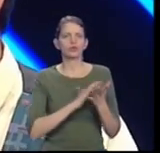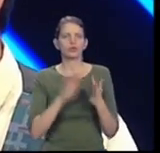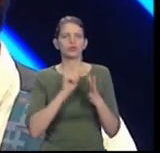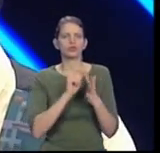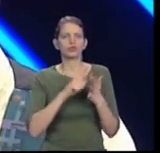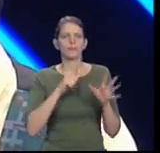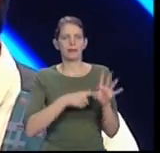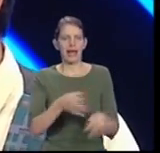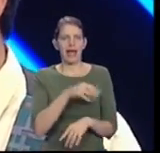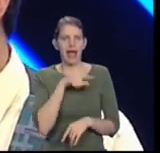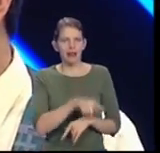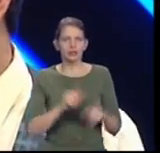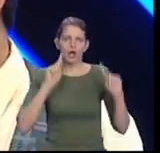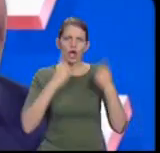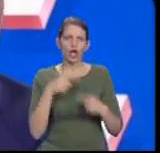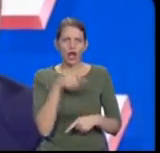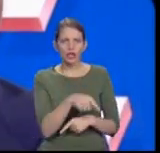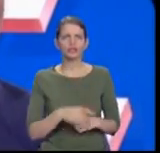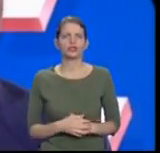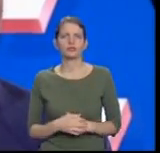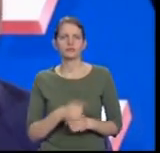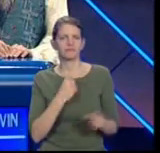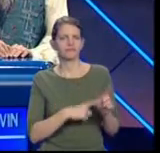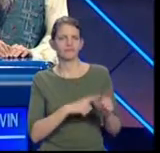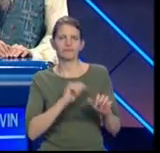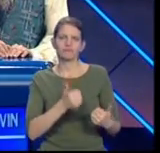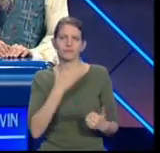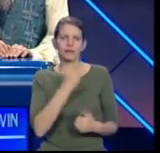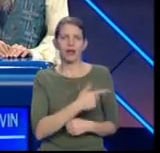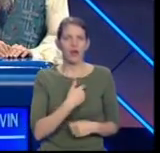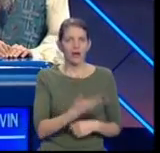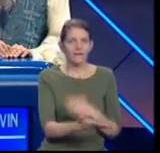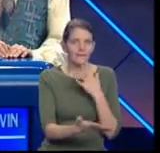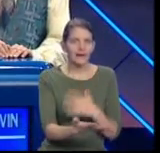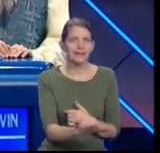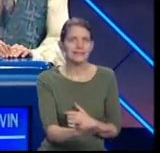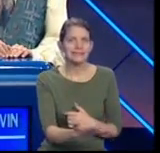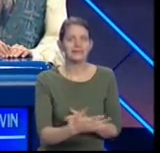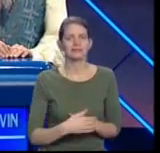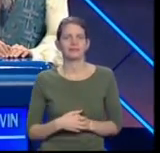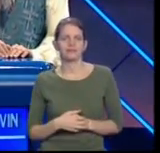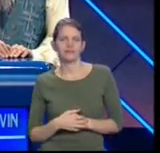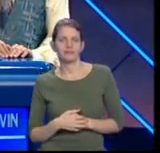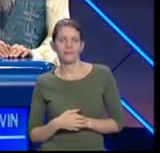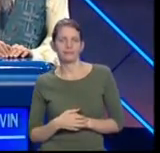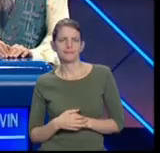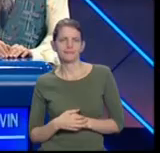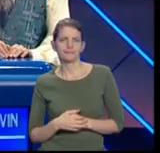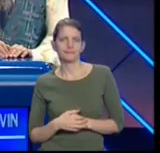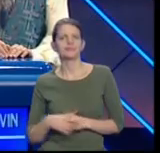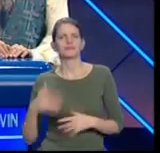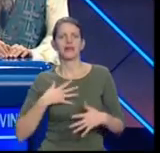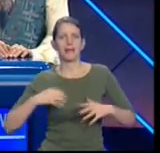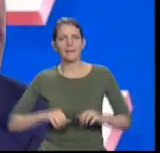Sheppey. He's a very generous young man. Give us a fiver. He likes baking. Baking? Yes, he makes a wonderful sponge